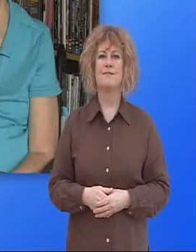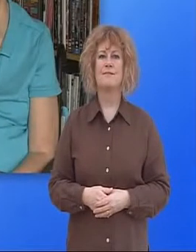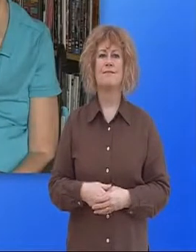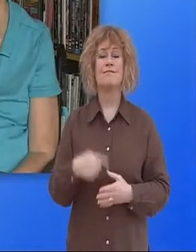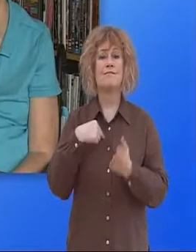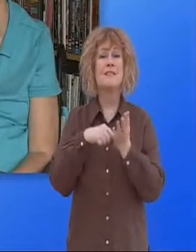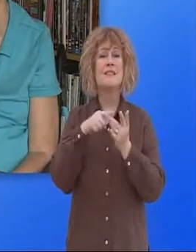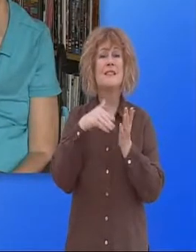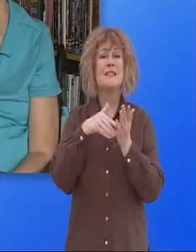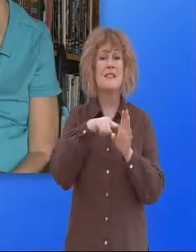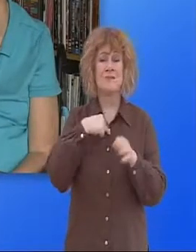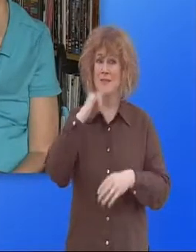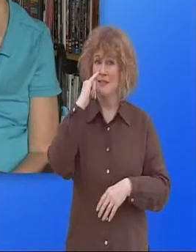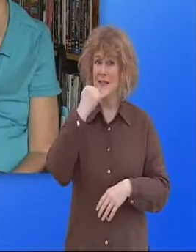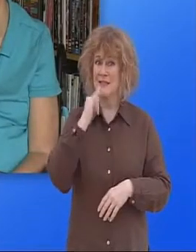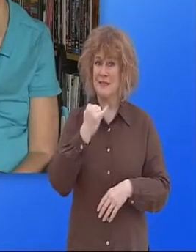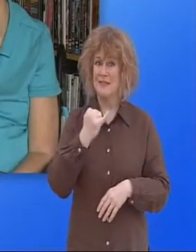Titty. I'm